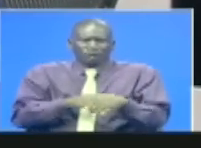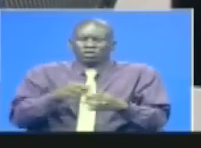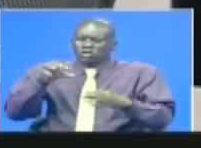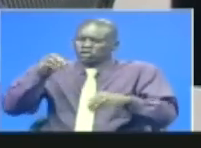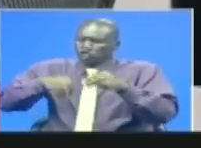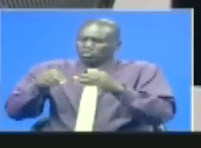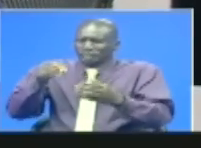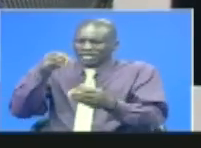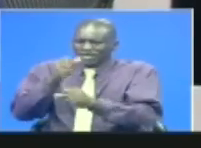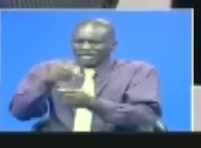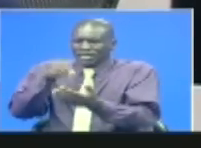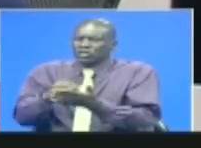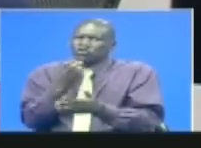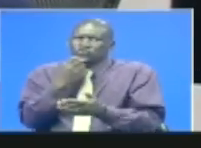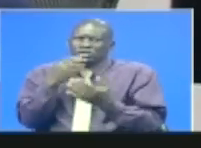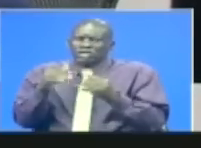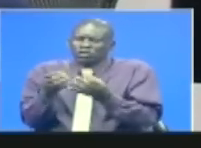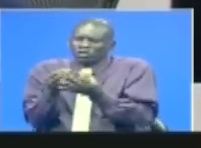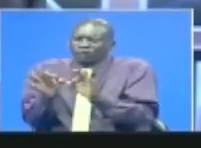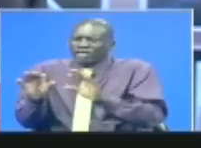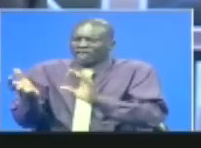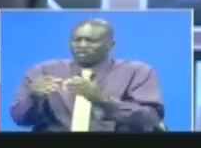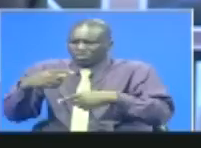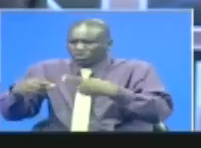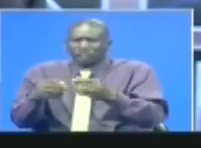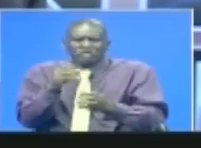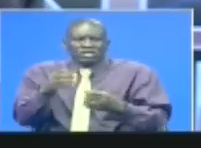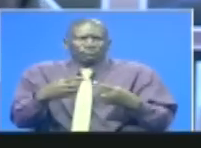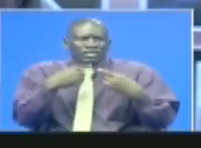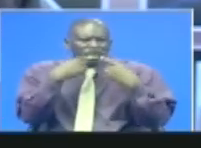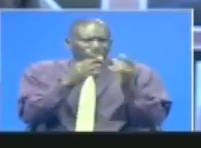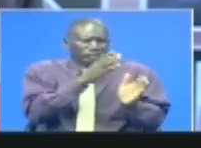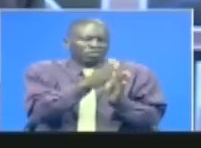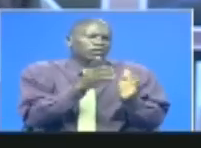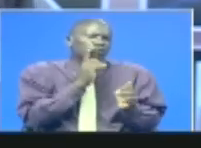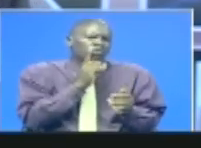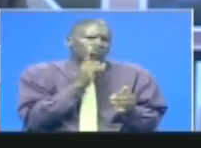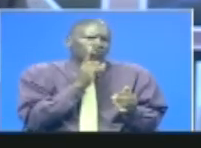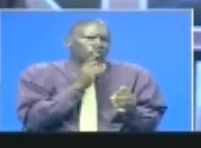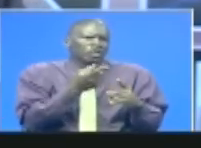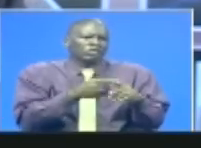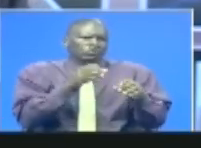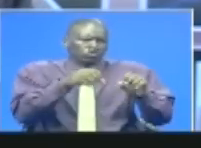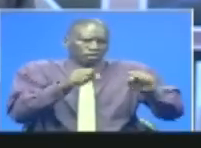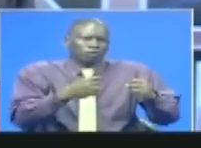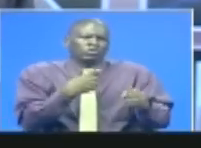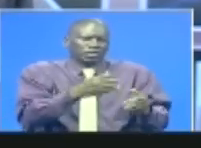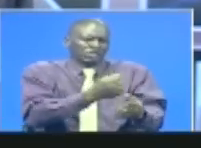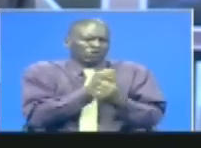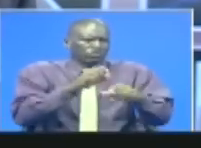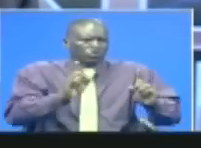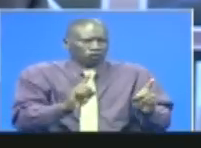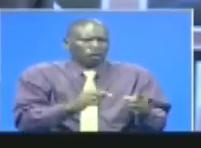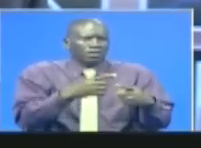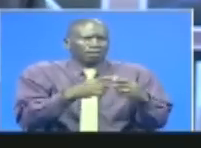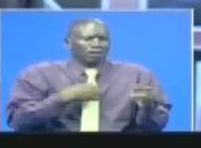are done again on Tuesday, that it will now be a free and fair process? If they pronounce their plans tomorrow, then we should be able to say I'm confident or not. But